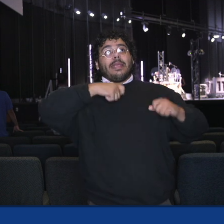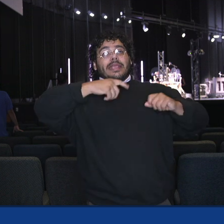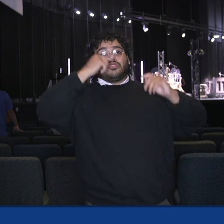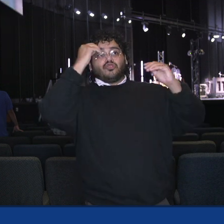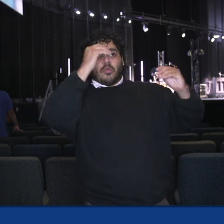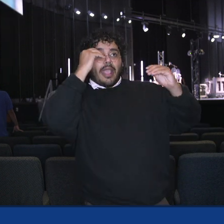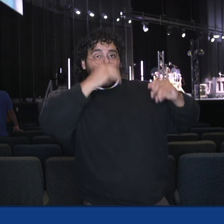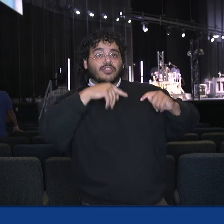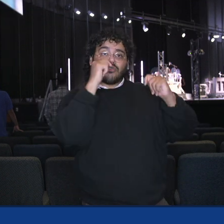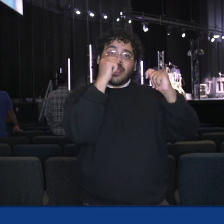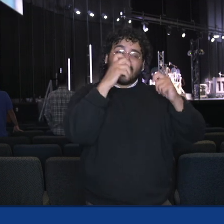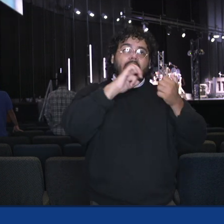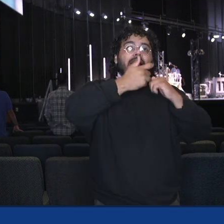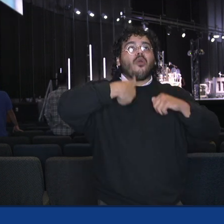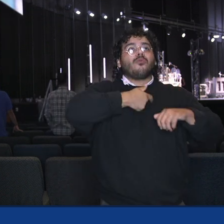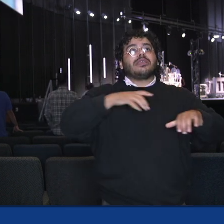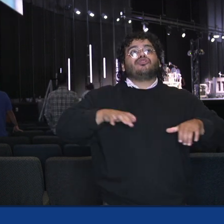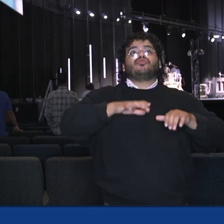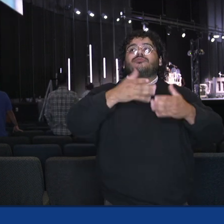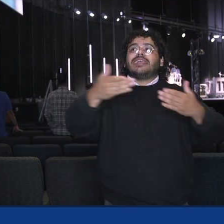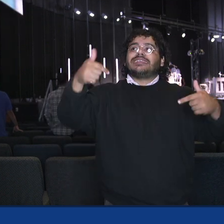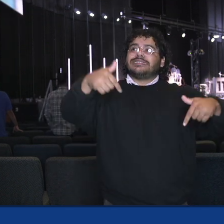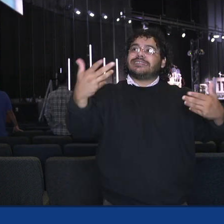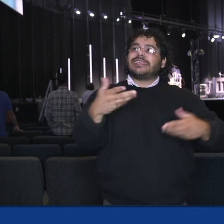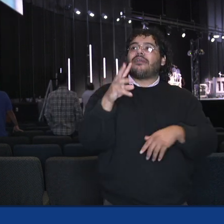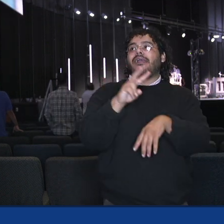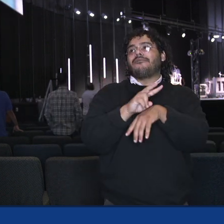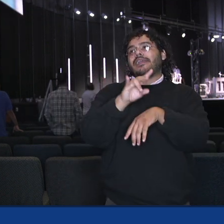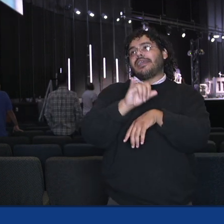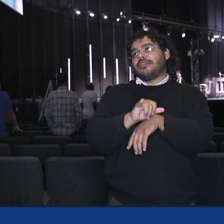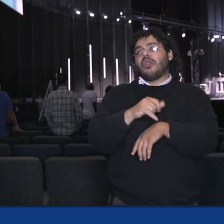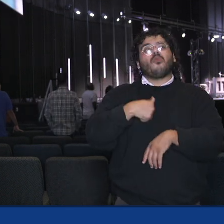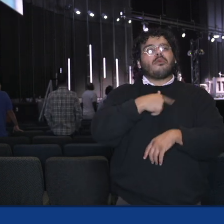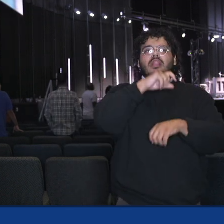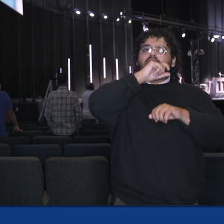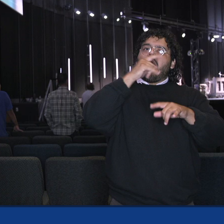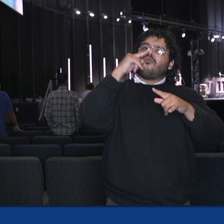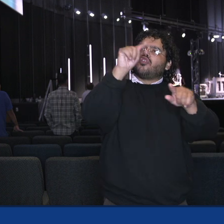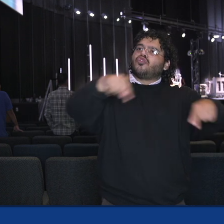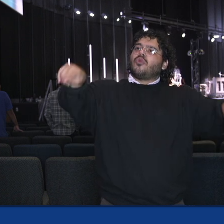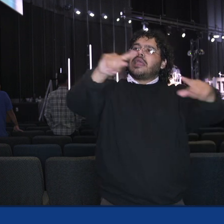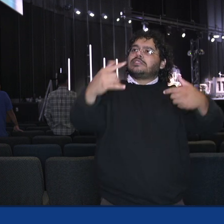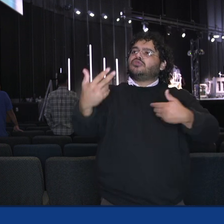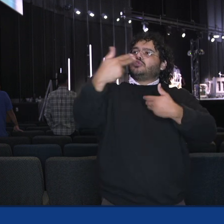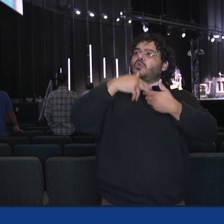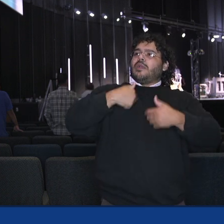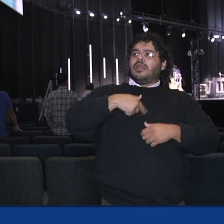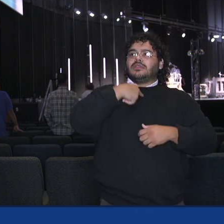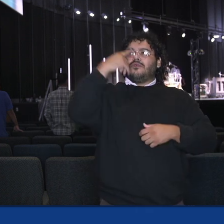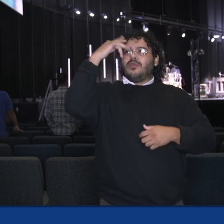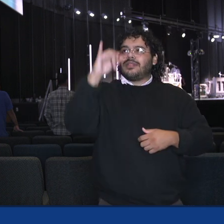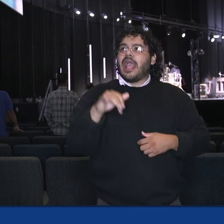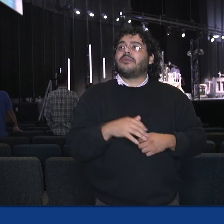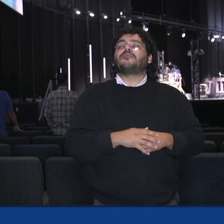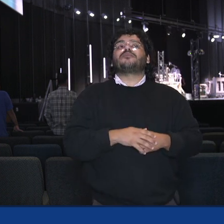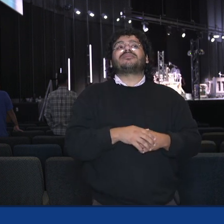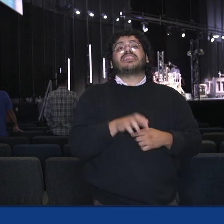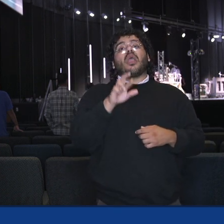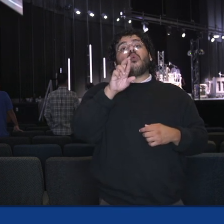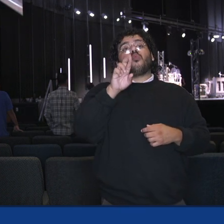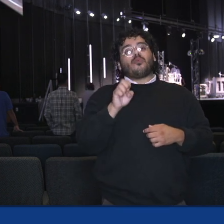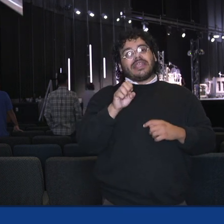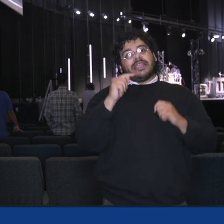So feel free to check that out. We'd love for you guys to gather with us. I will also be doing retrainings at the end of